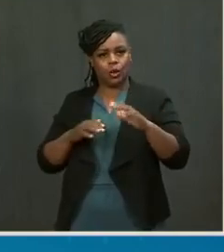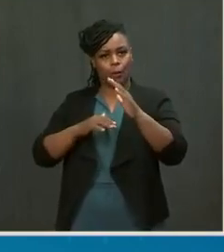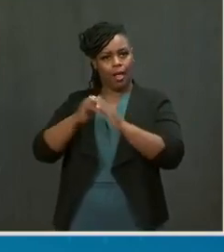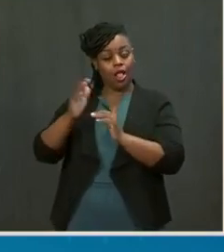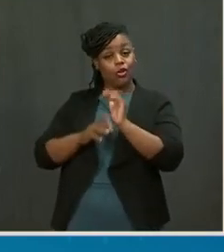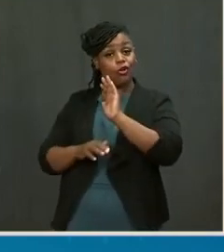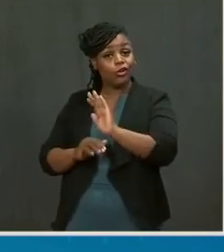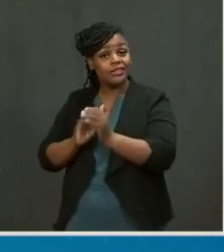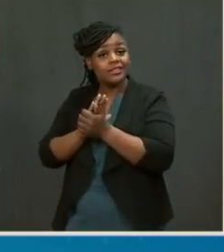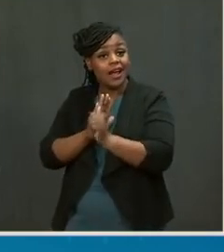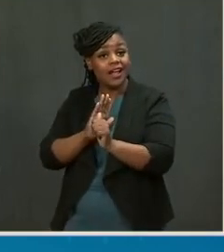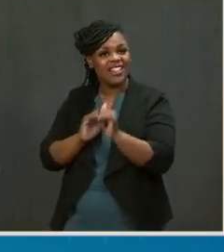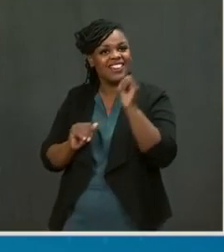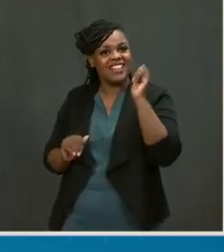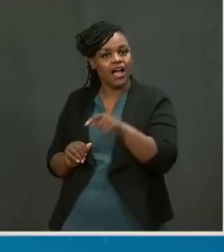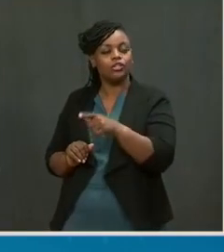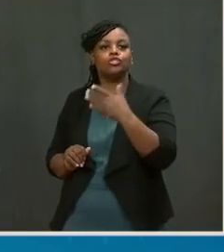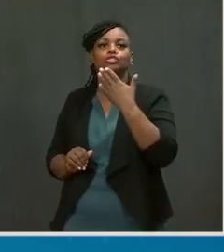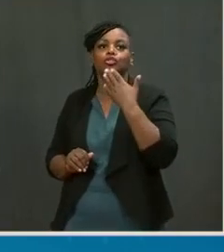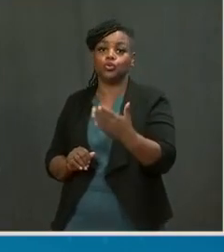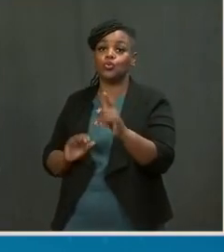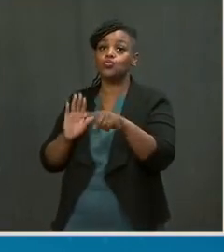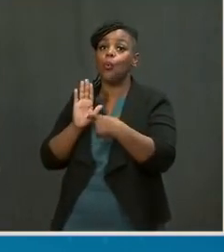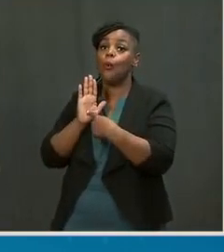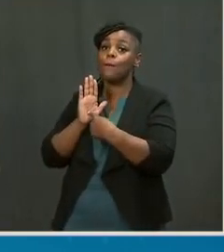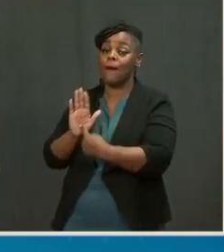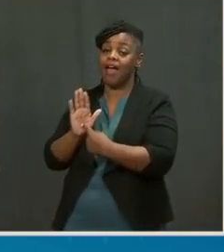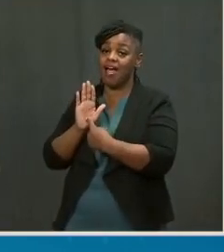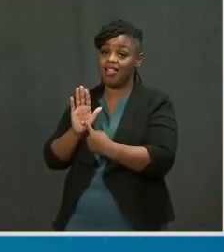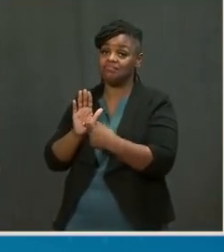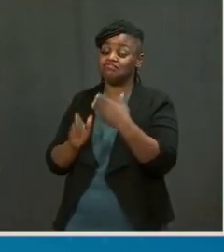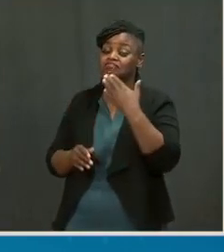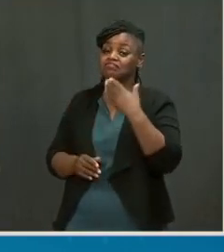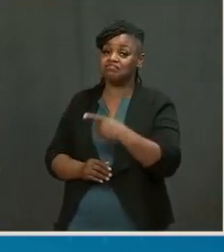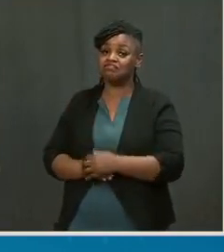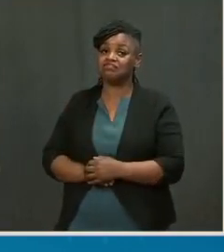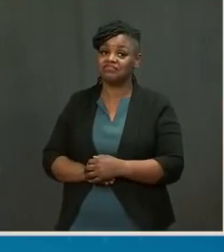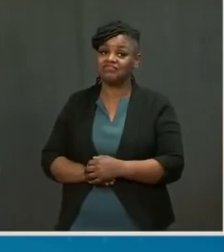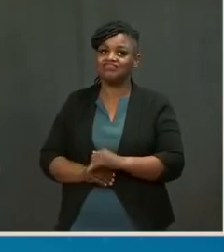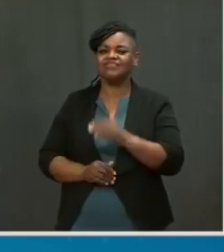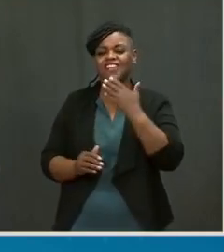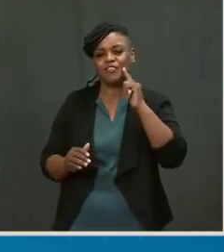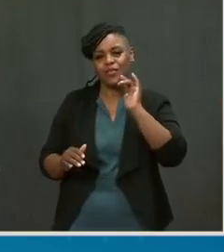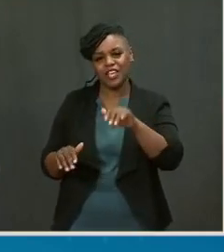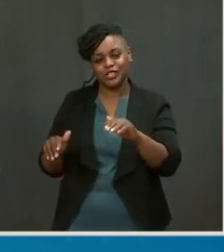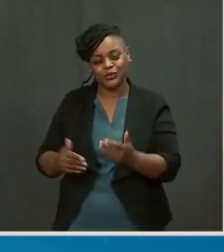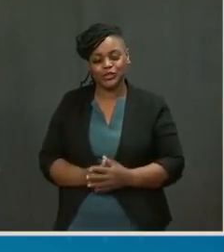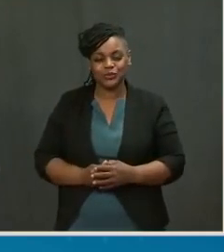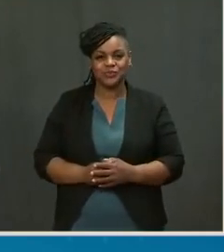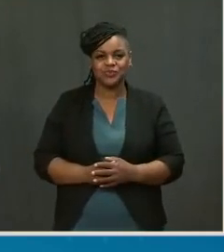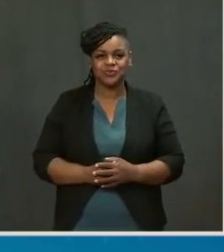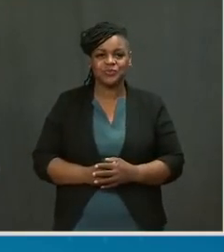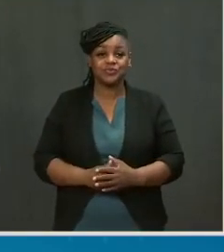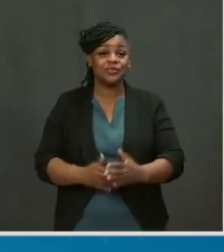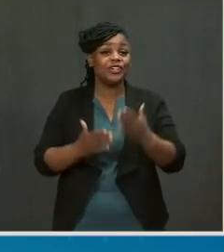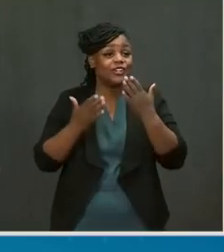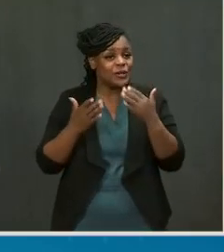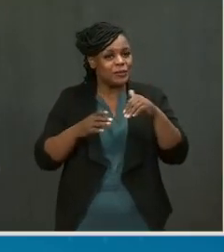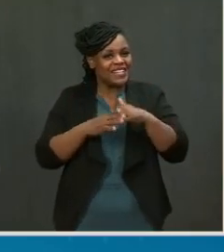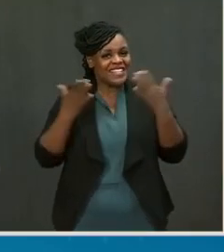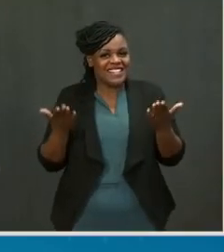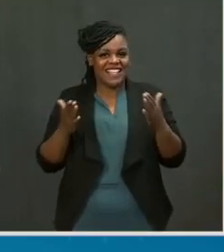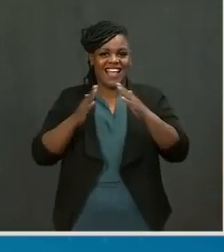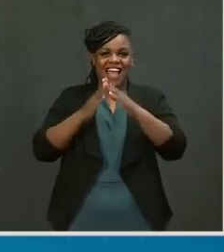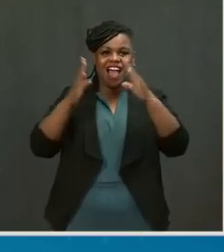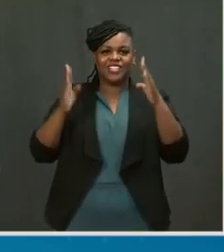model. So thank you, Haley, for that very kind introduction. It is great to be in the House of Labor. It is great to be in the House